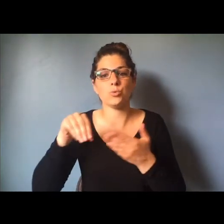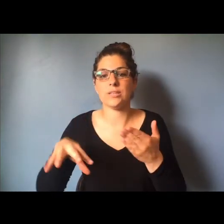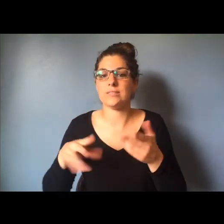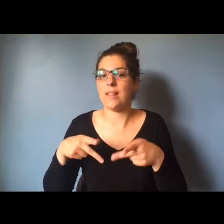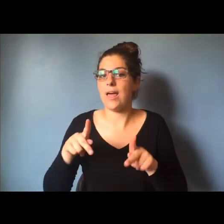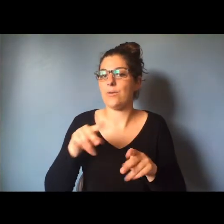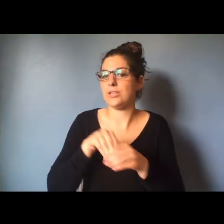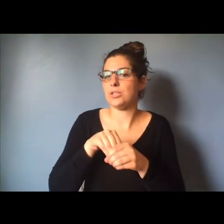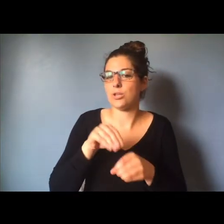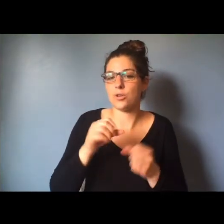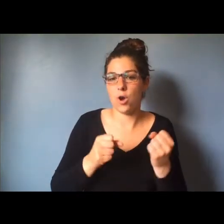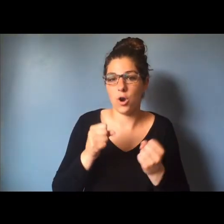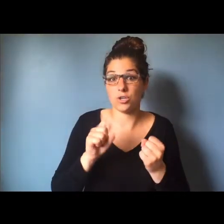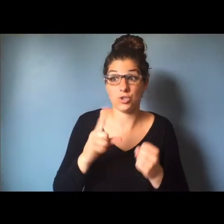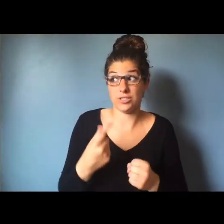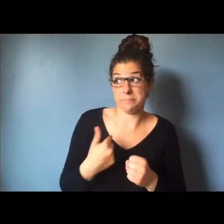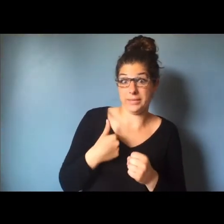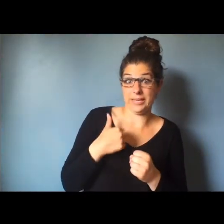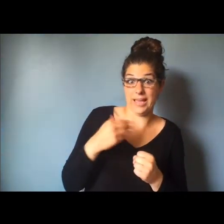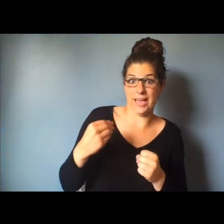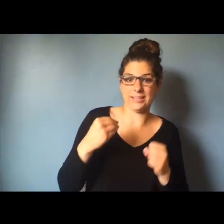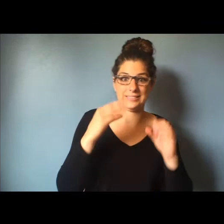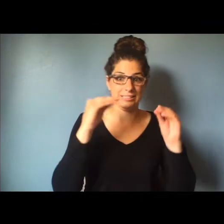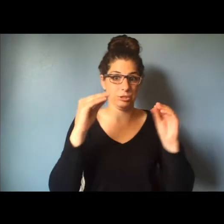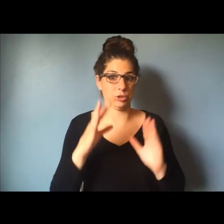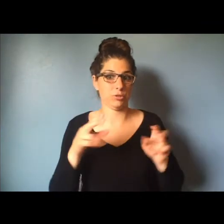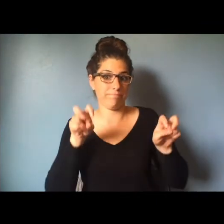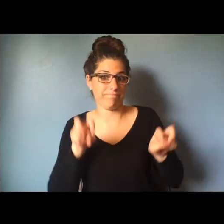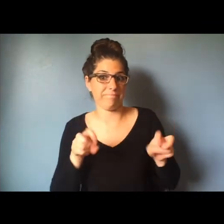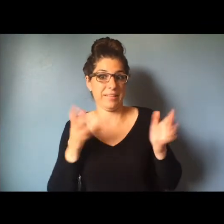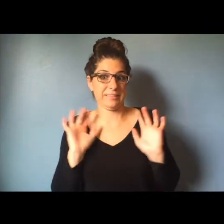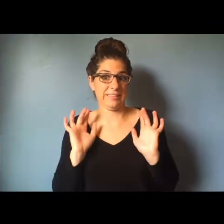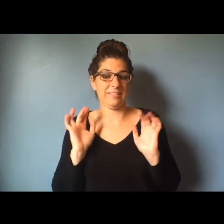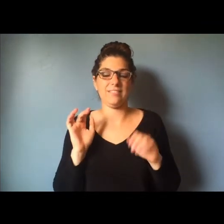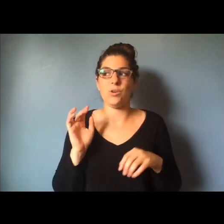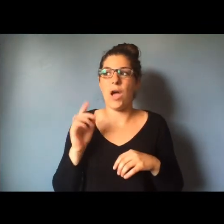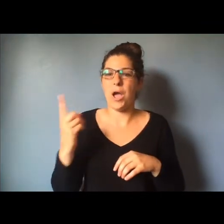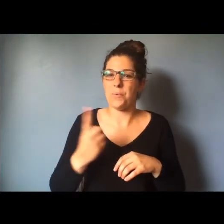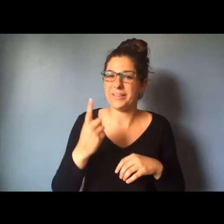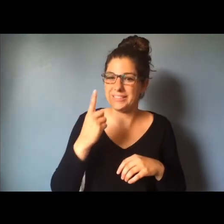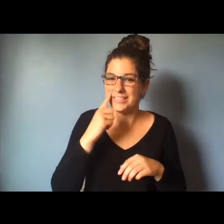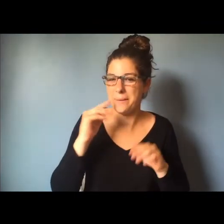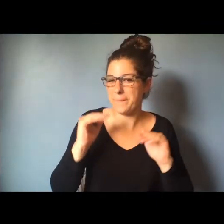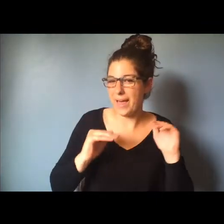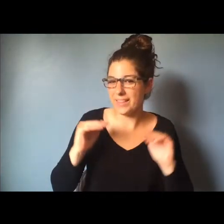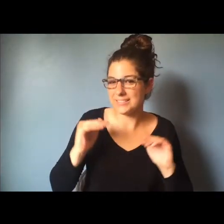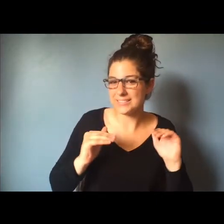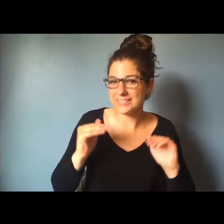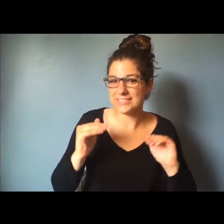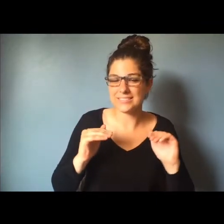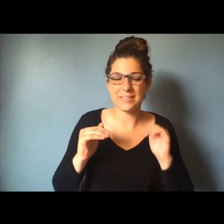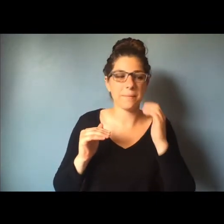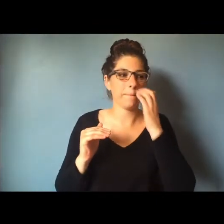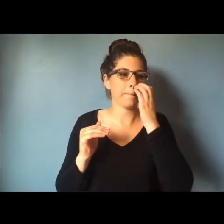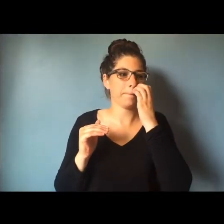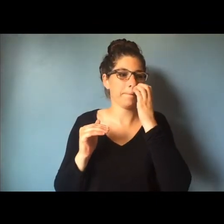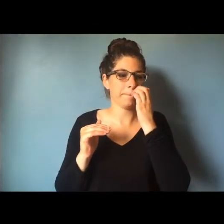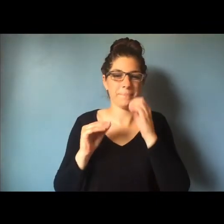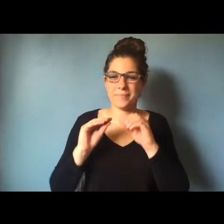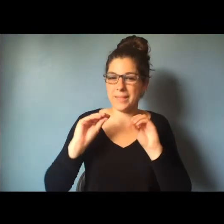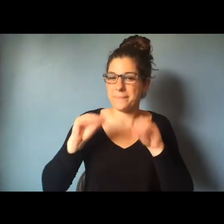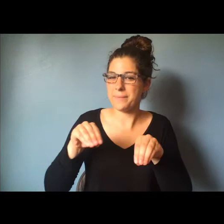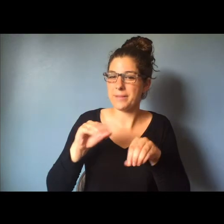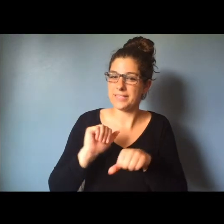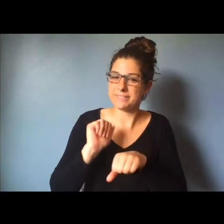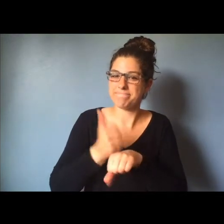So it was basically just me and the driver's ed teacher. So I always think that there's kind of a balance when it comes to implementing